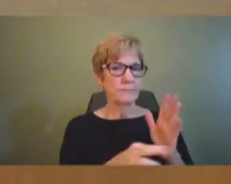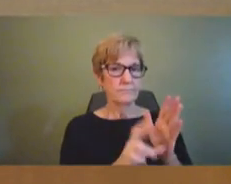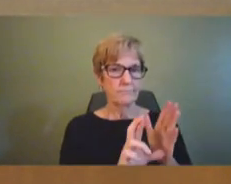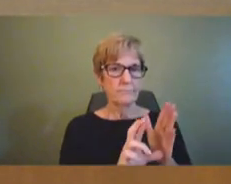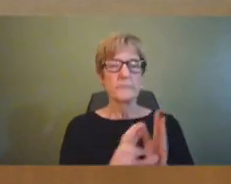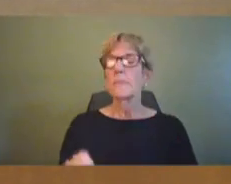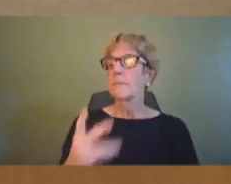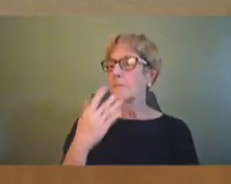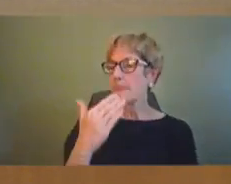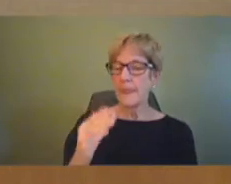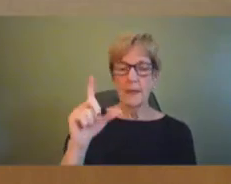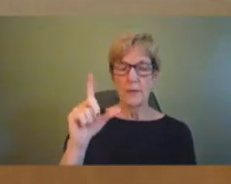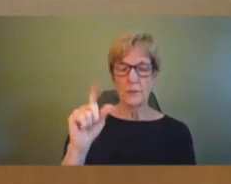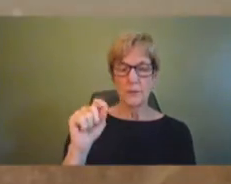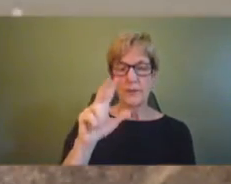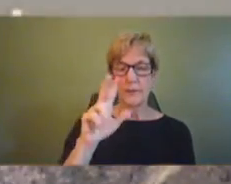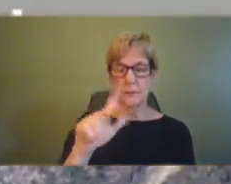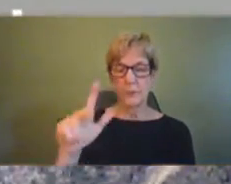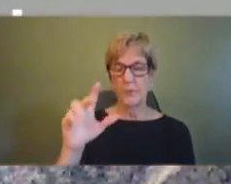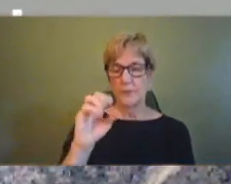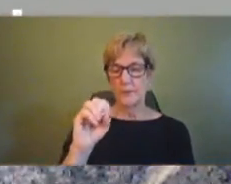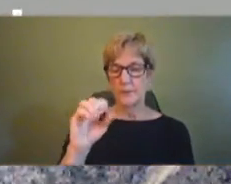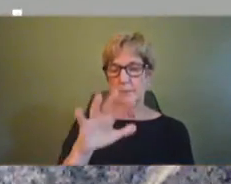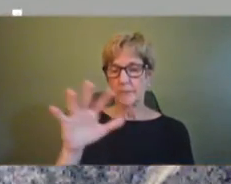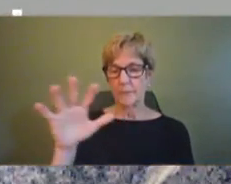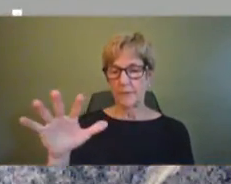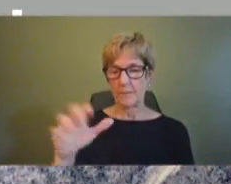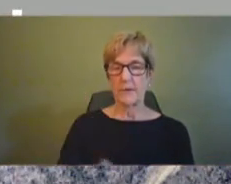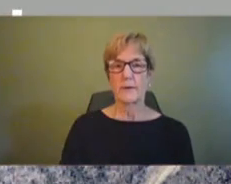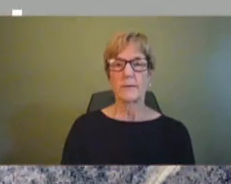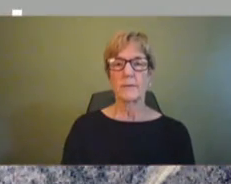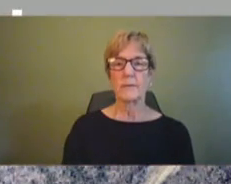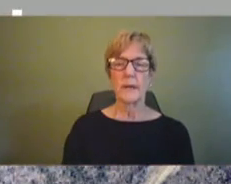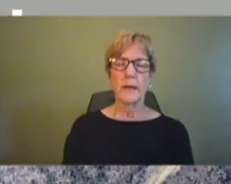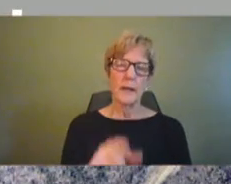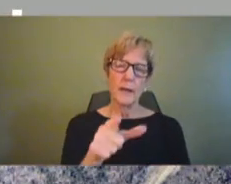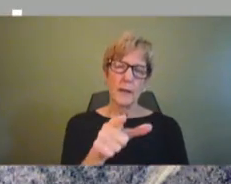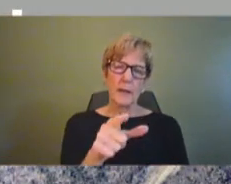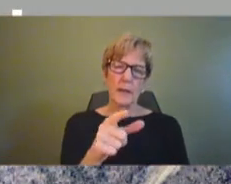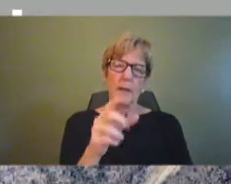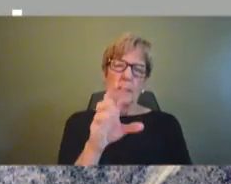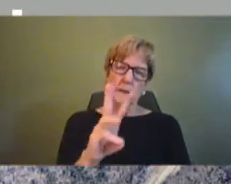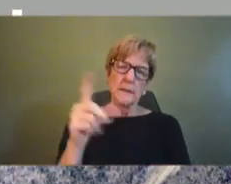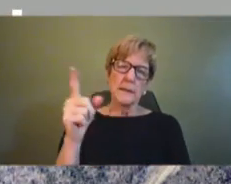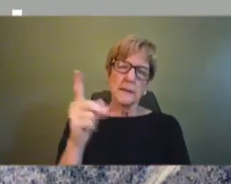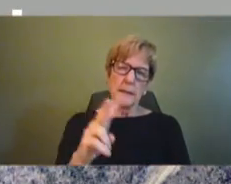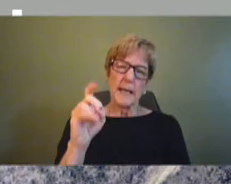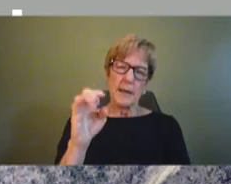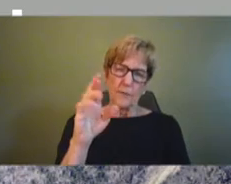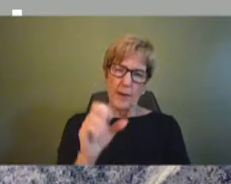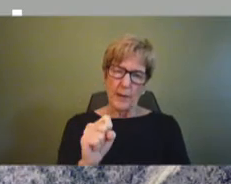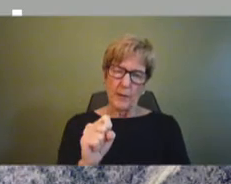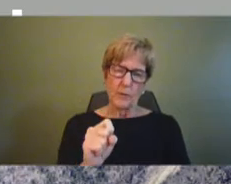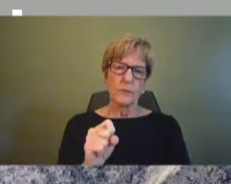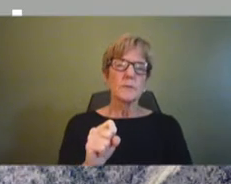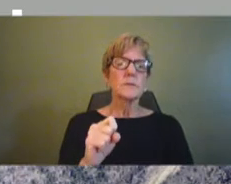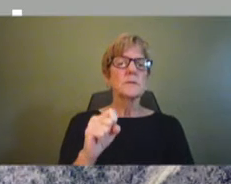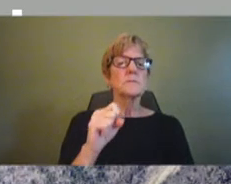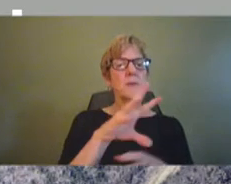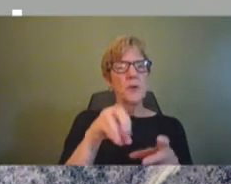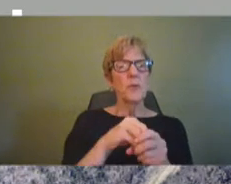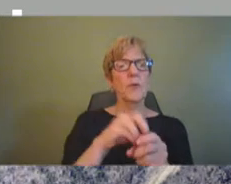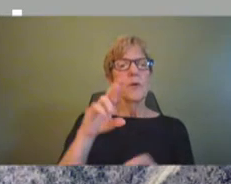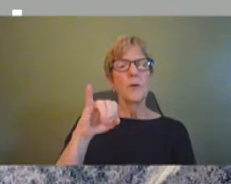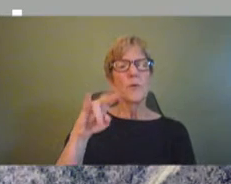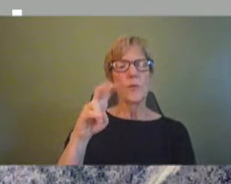2023 055 uh it's a piece of about 6 and2 Acres uh it was part of the original uh River District resoning done